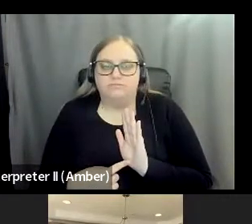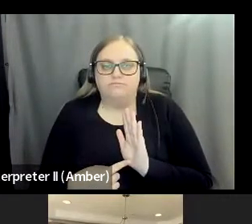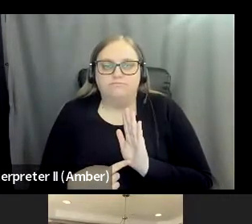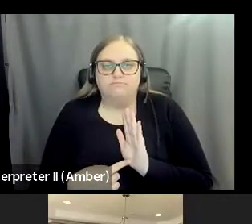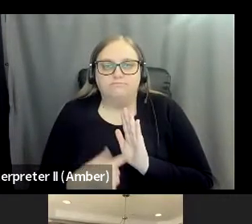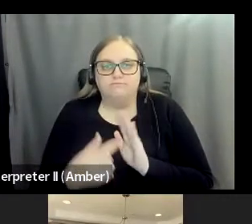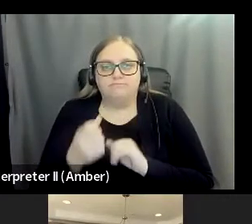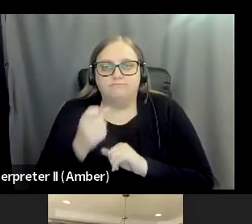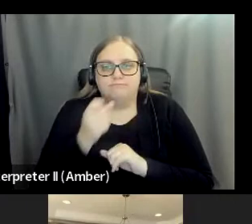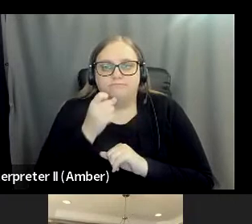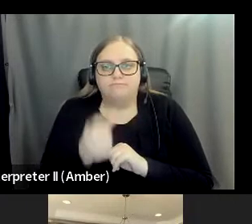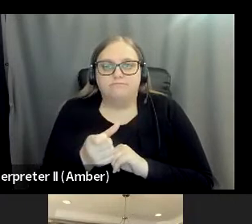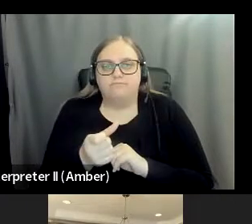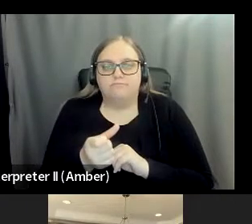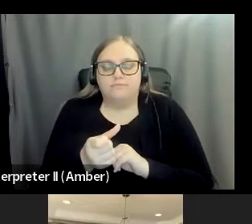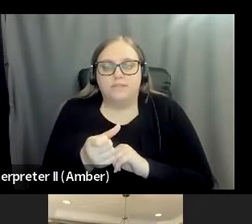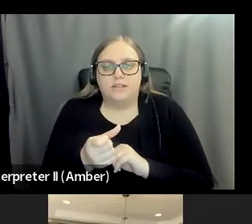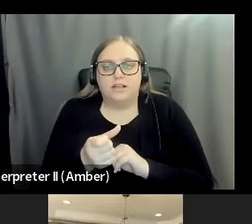notwithstanding